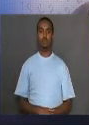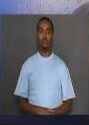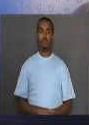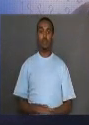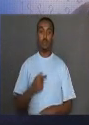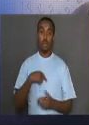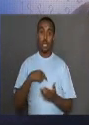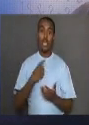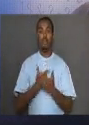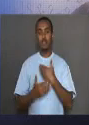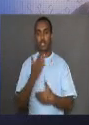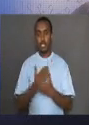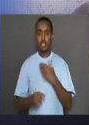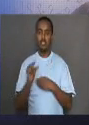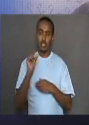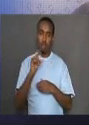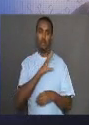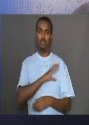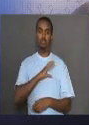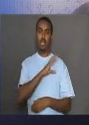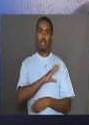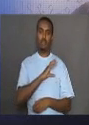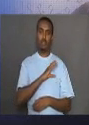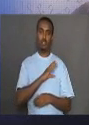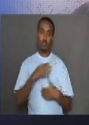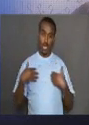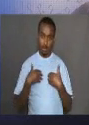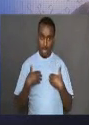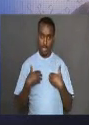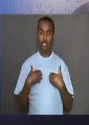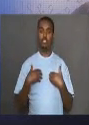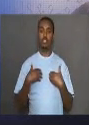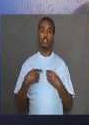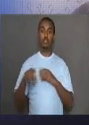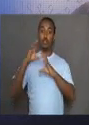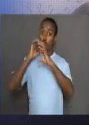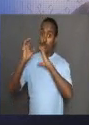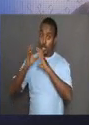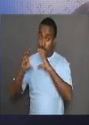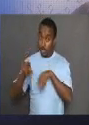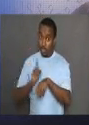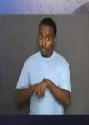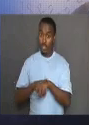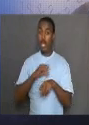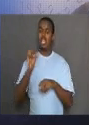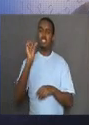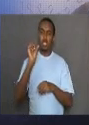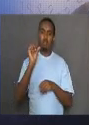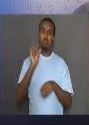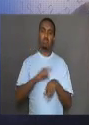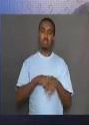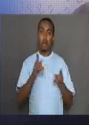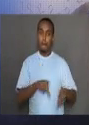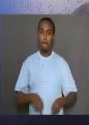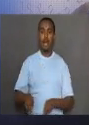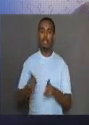We have discussed some of the behaviors of animals during communication and some of the patterns